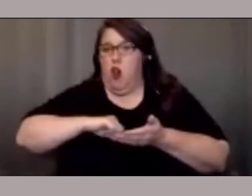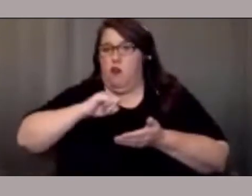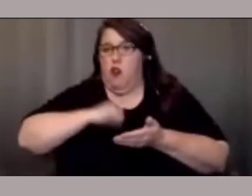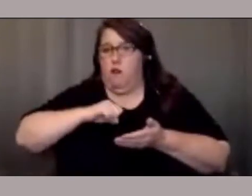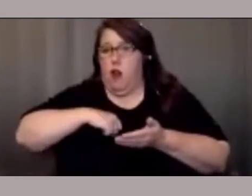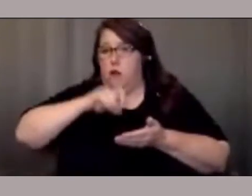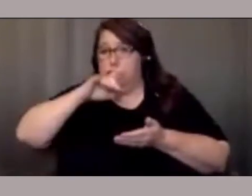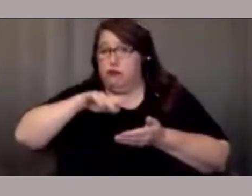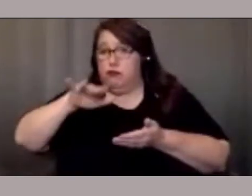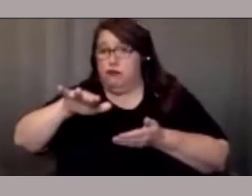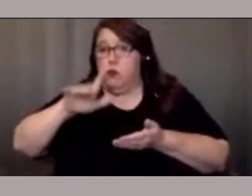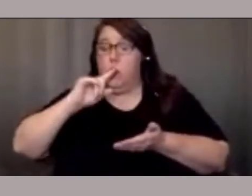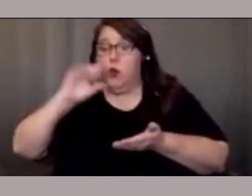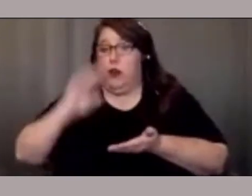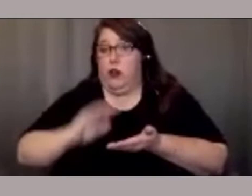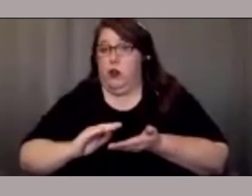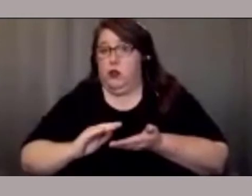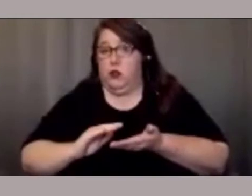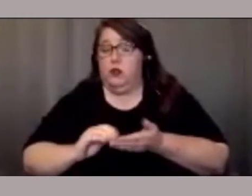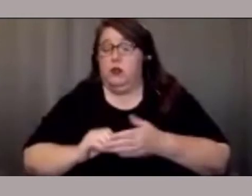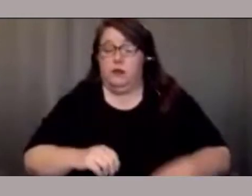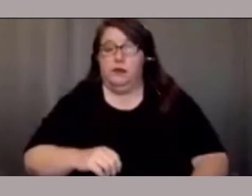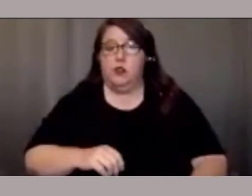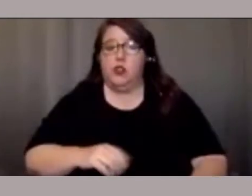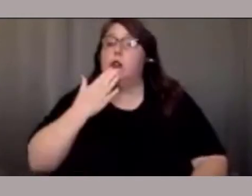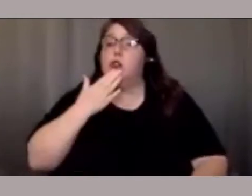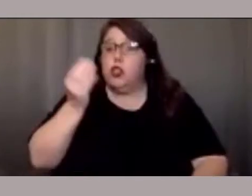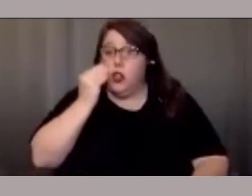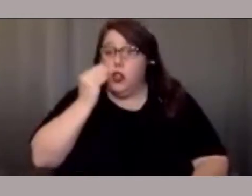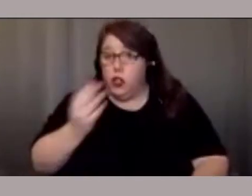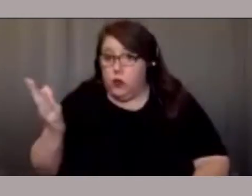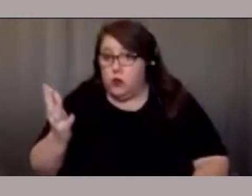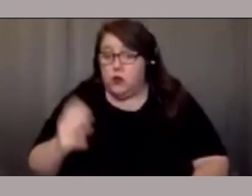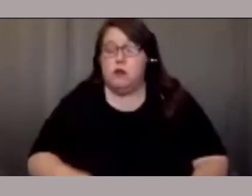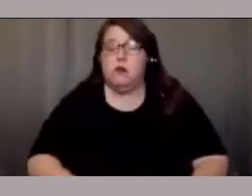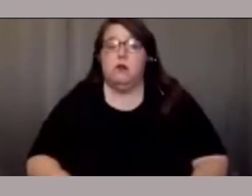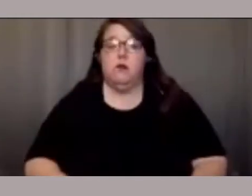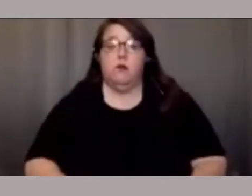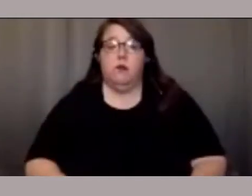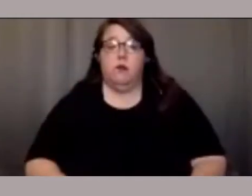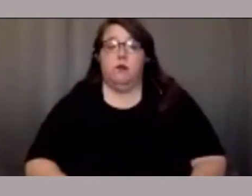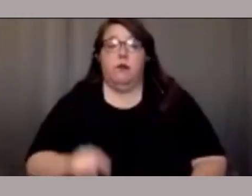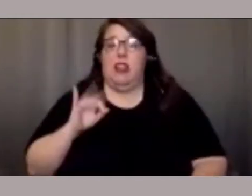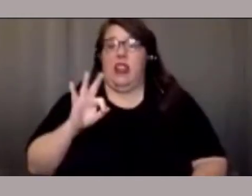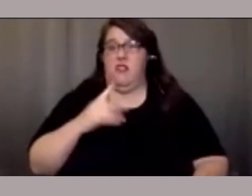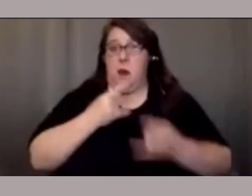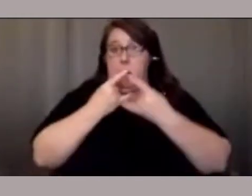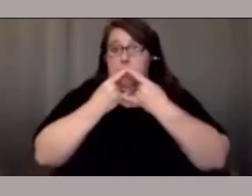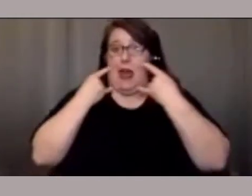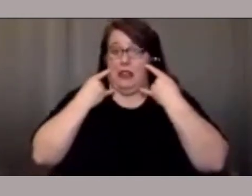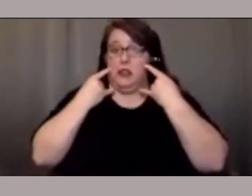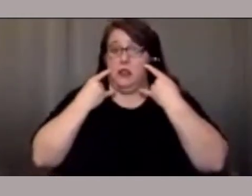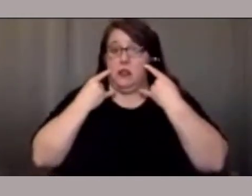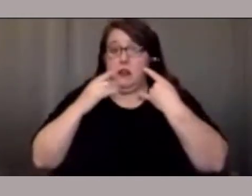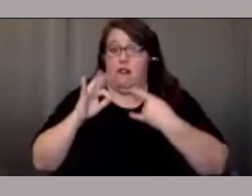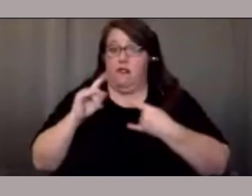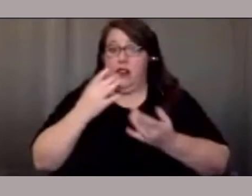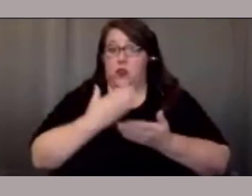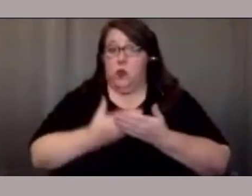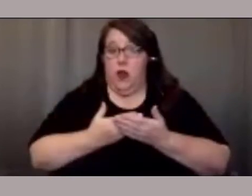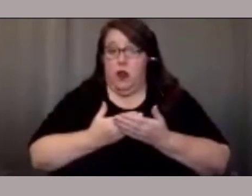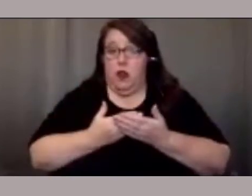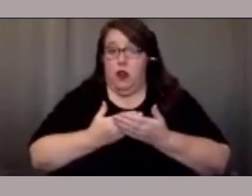you cough. So it's all good news. It says that if you're wearing a mask and if it's nicely fitted, either because